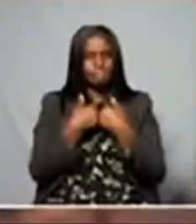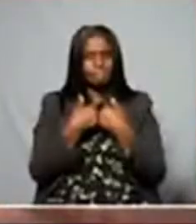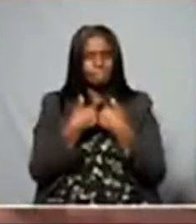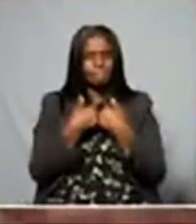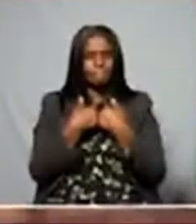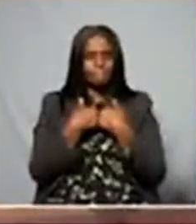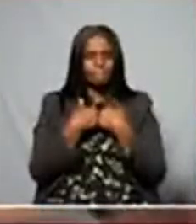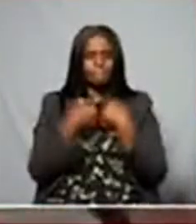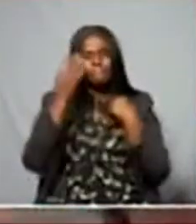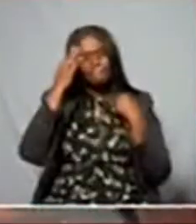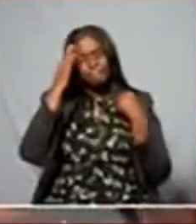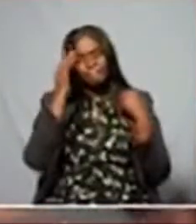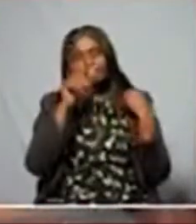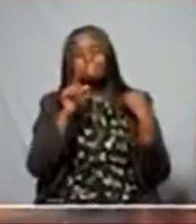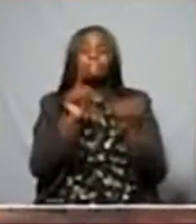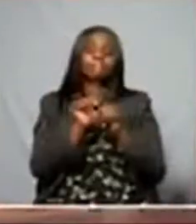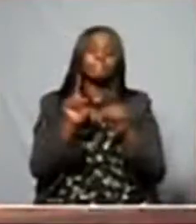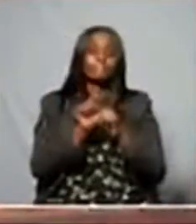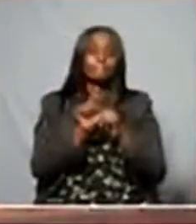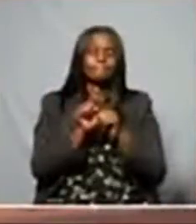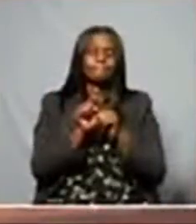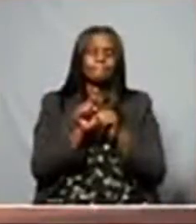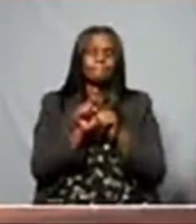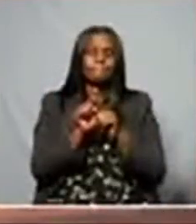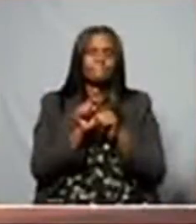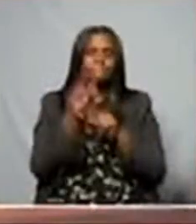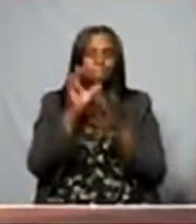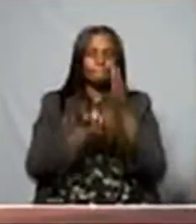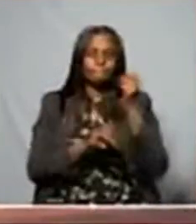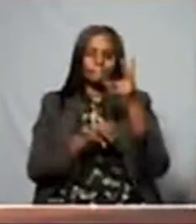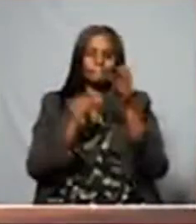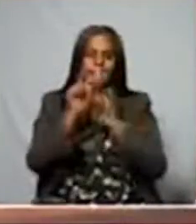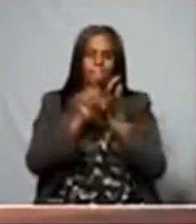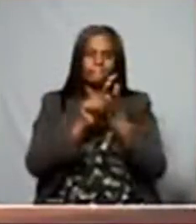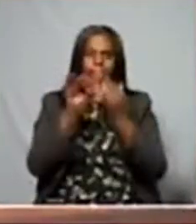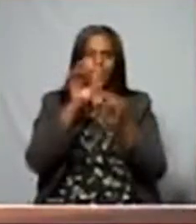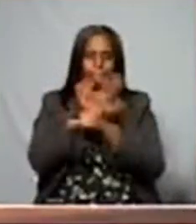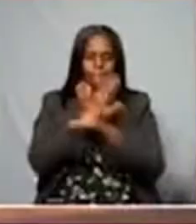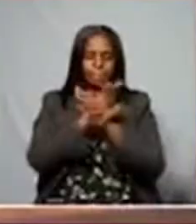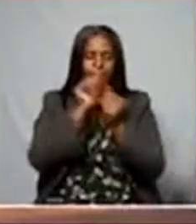into account the same. Okay, Kapko of the laws of Zambia in terms